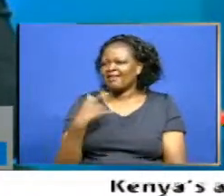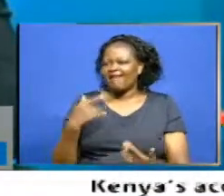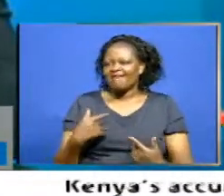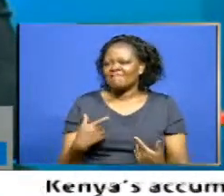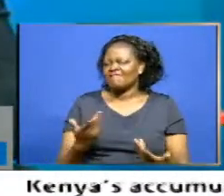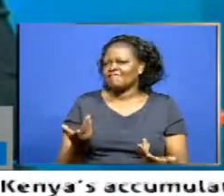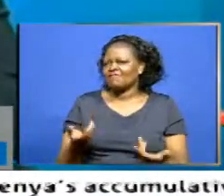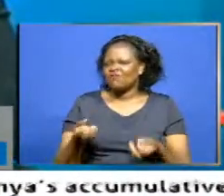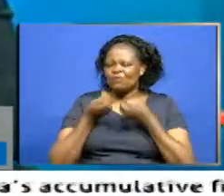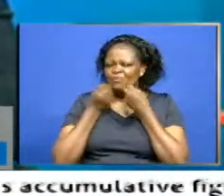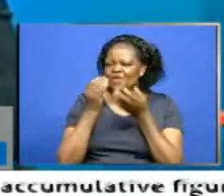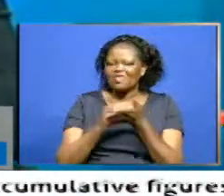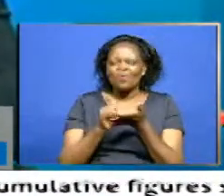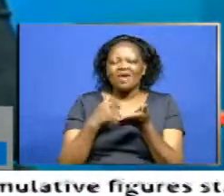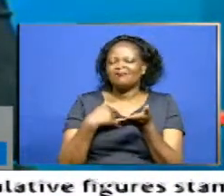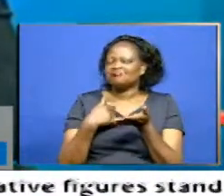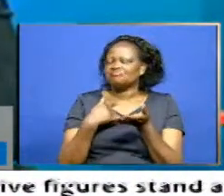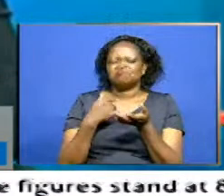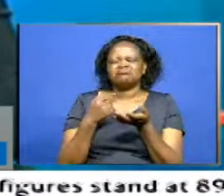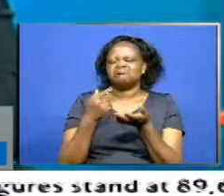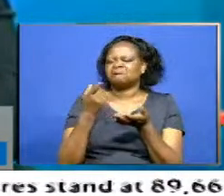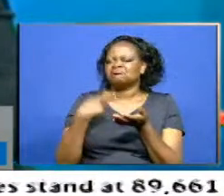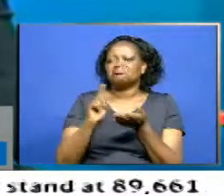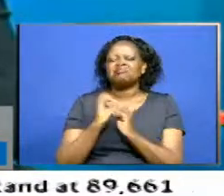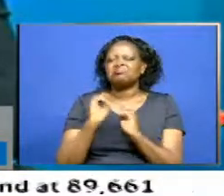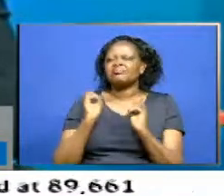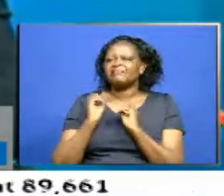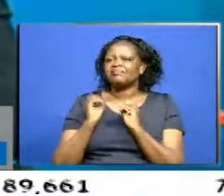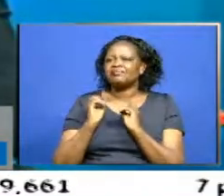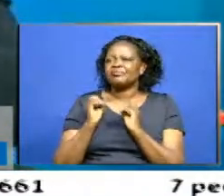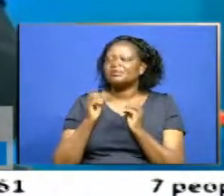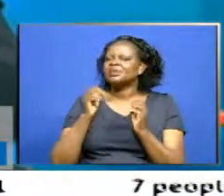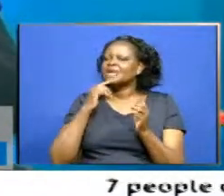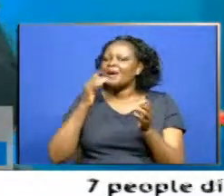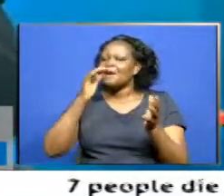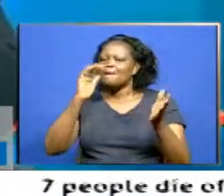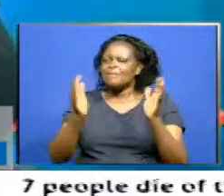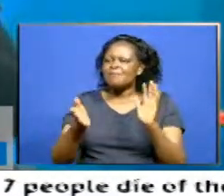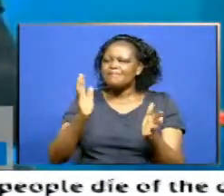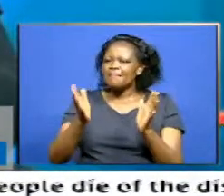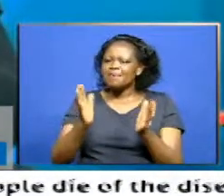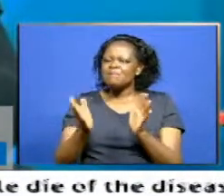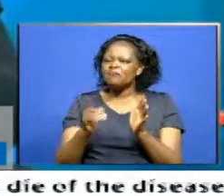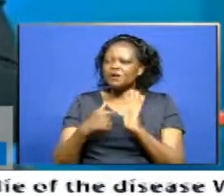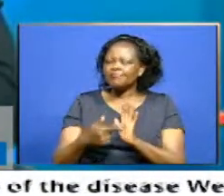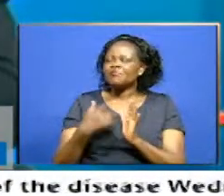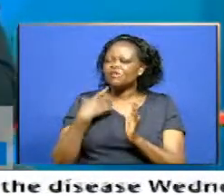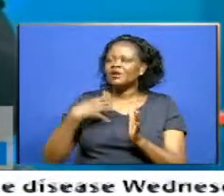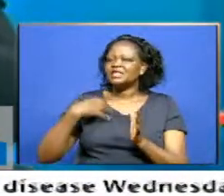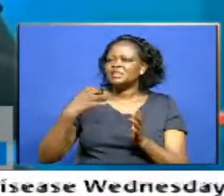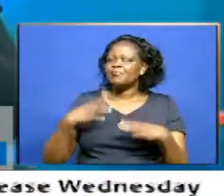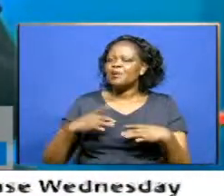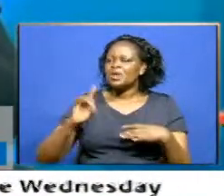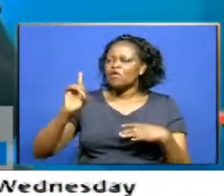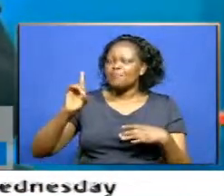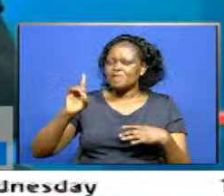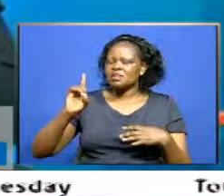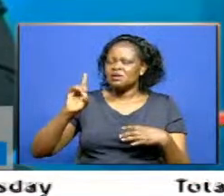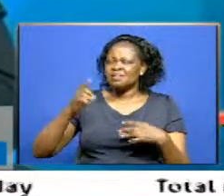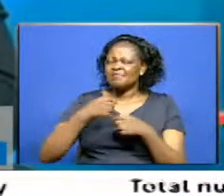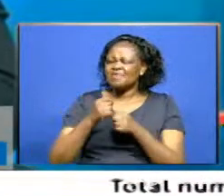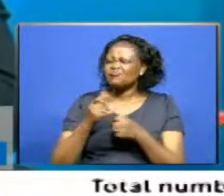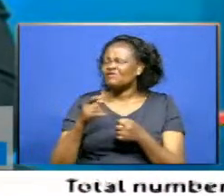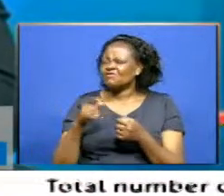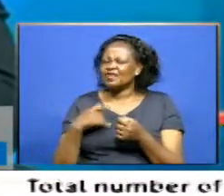essence, because it looks at averages. And the tragedy of averages is, if you have wealthy people in Nairobi, they pull the averages up,